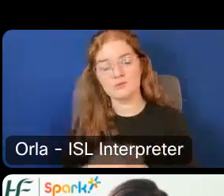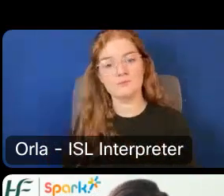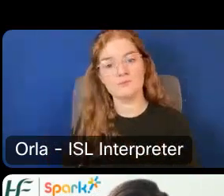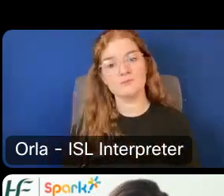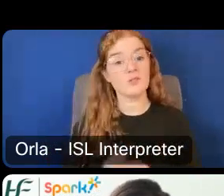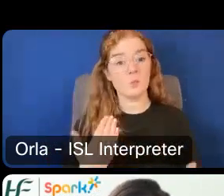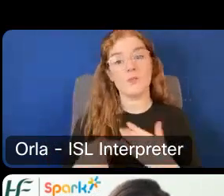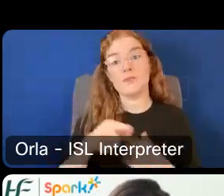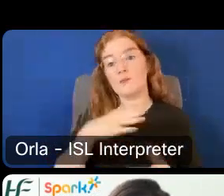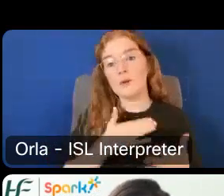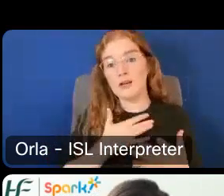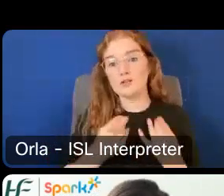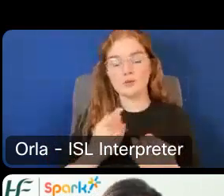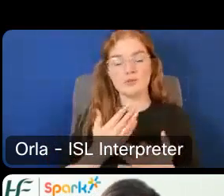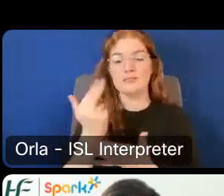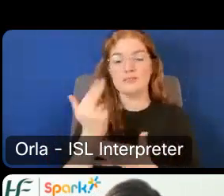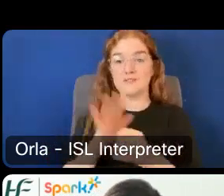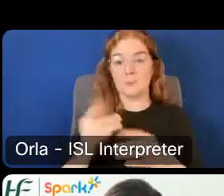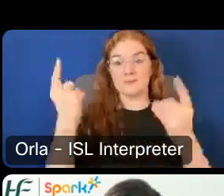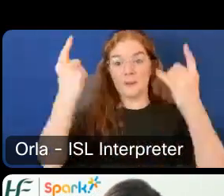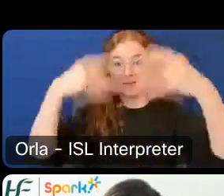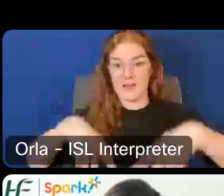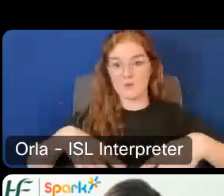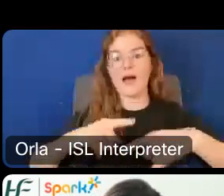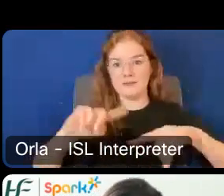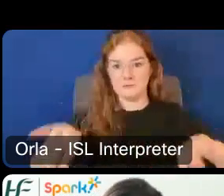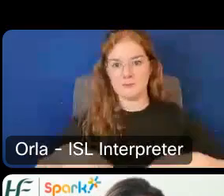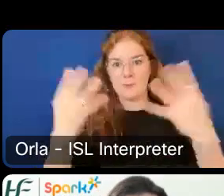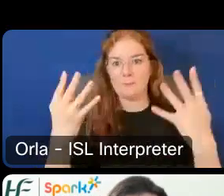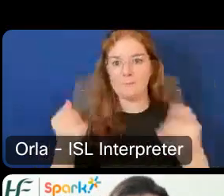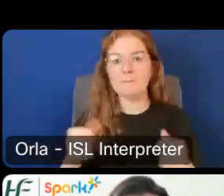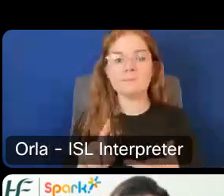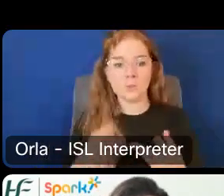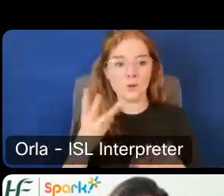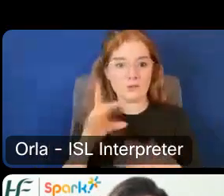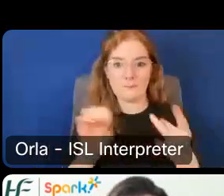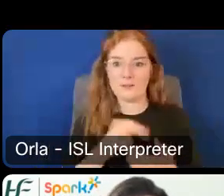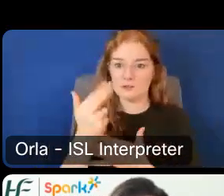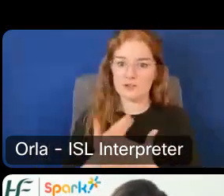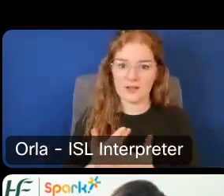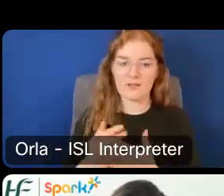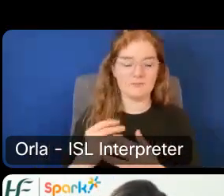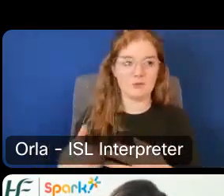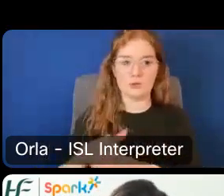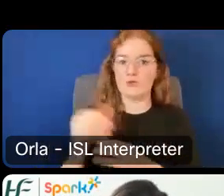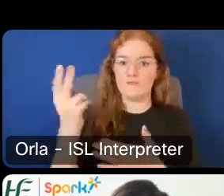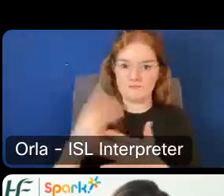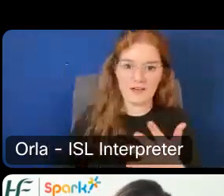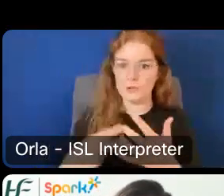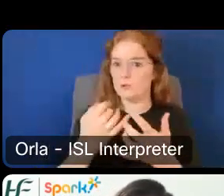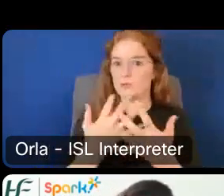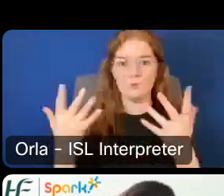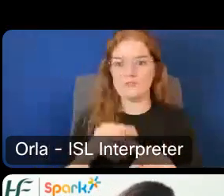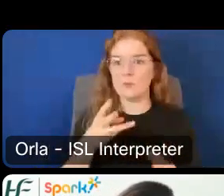do is design from the top down and the bottom up. And they want to design to deliver value in all its forms.